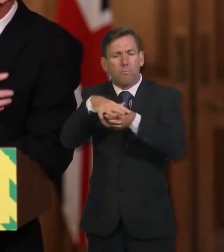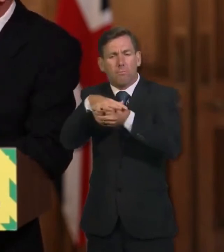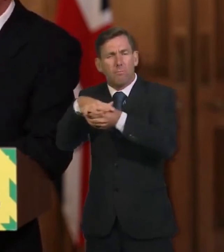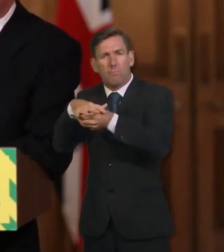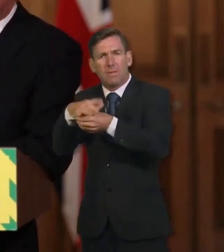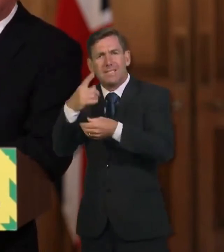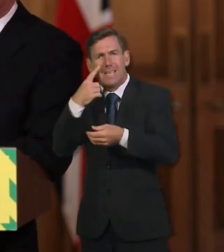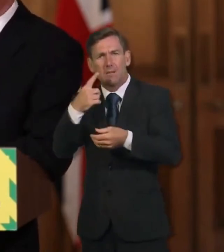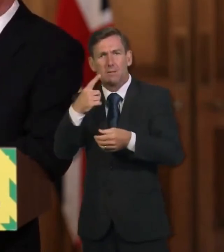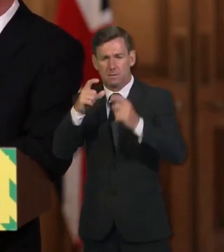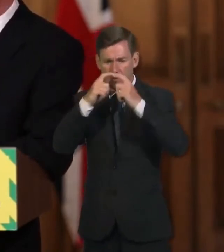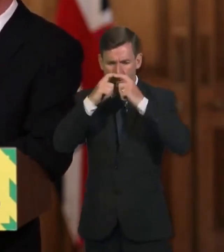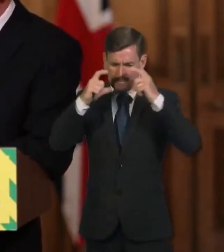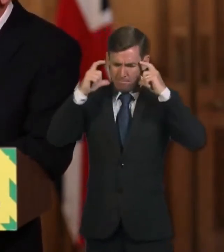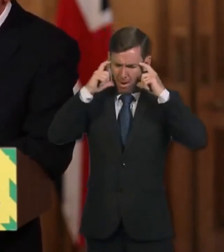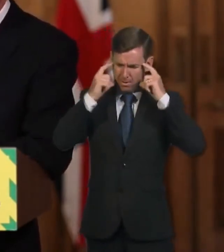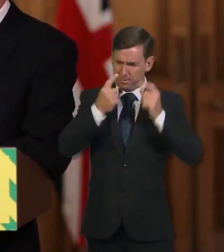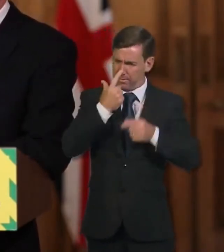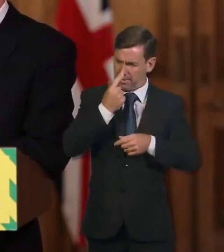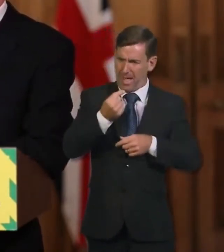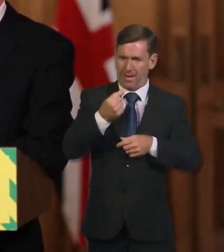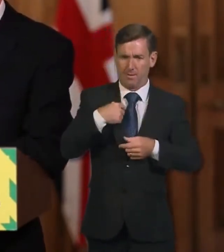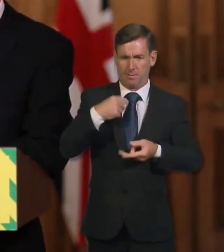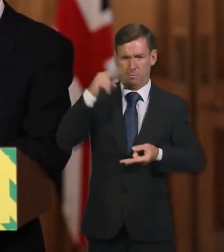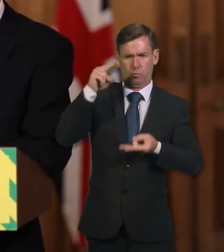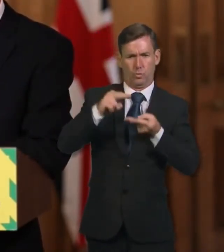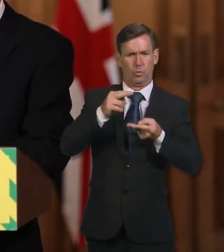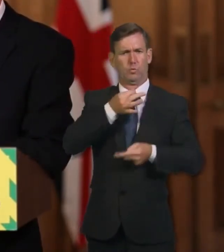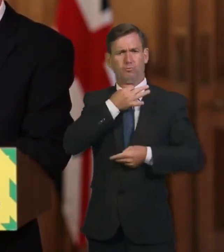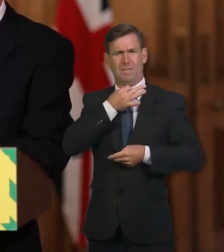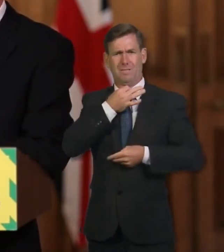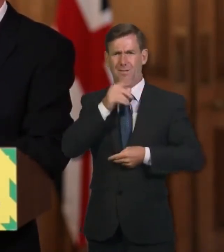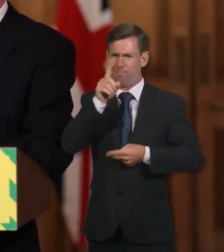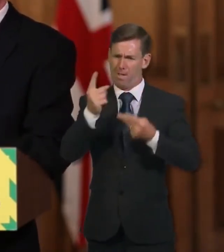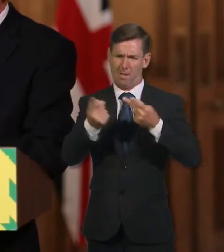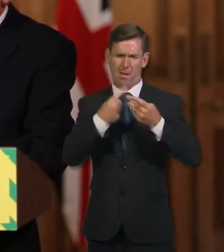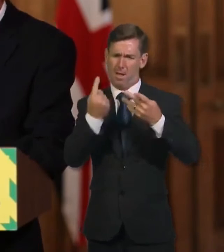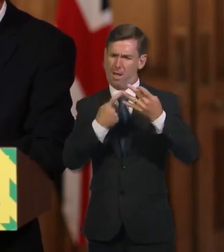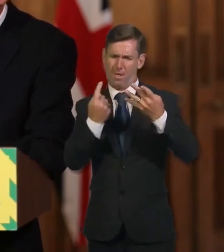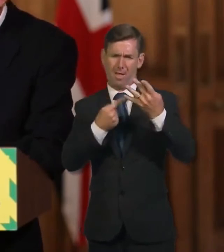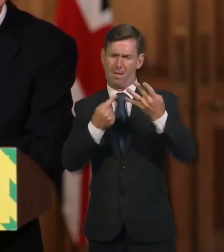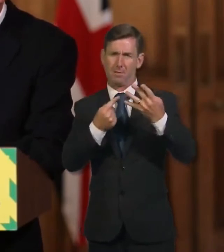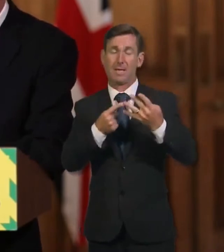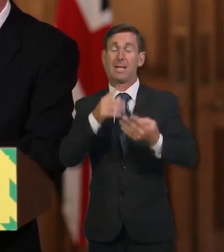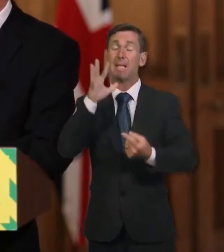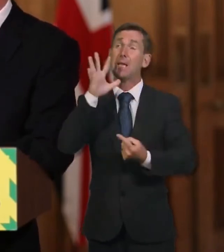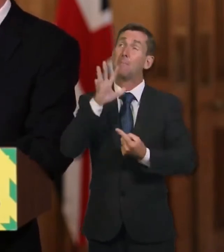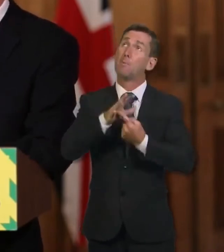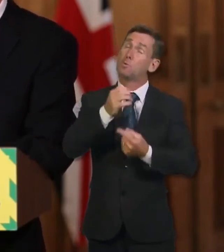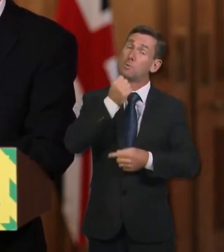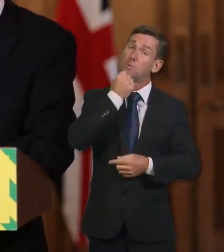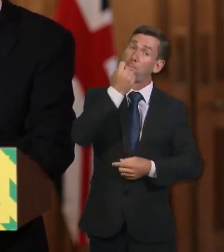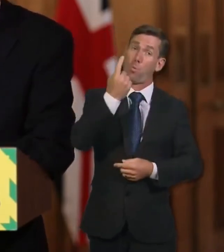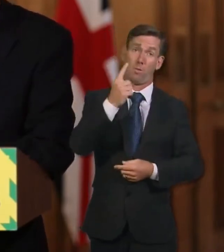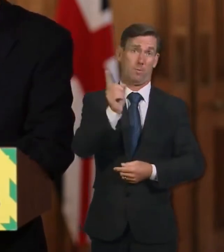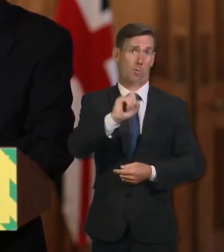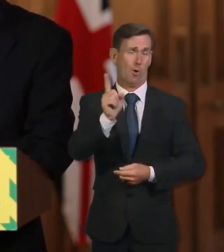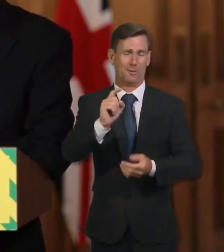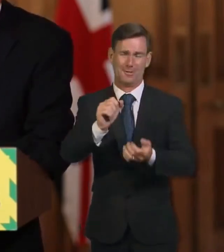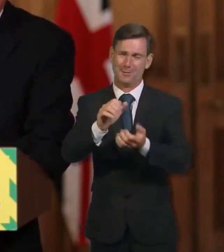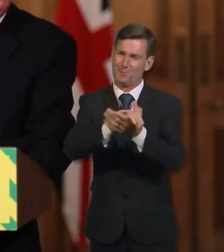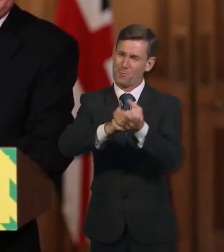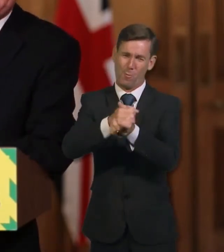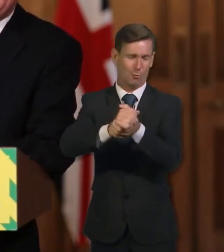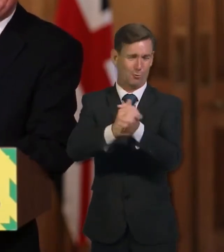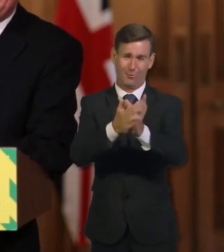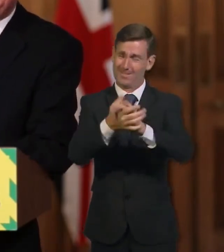whole suite of other things, the most important of which are wash your hands, socially distance